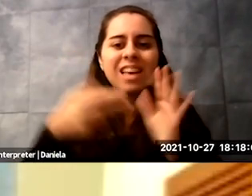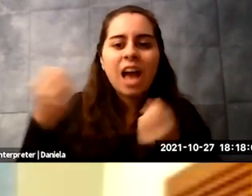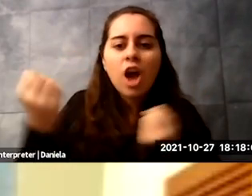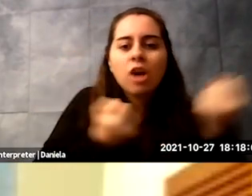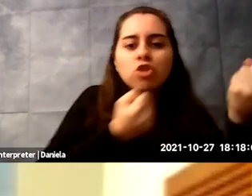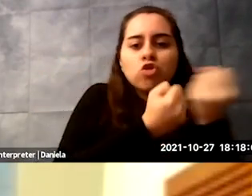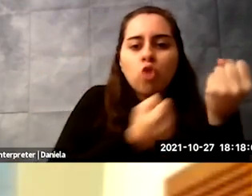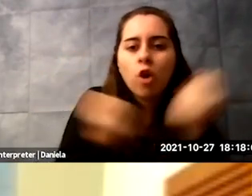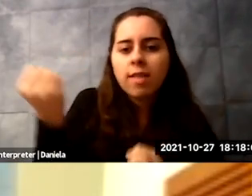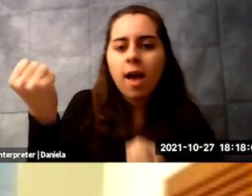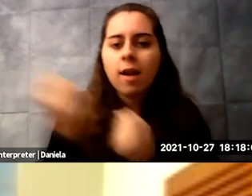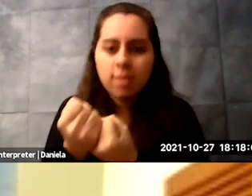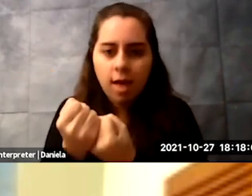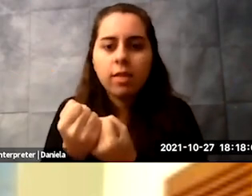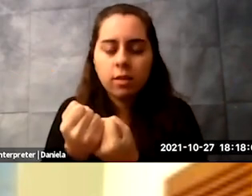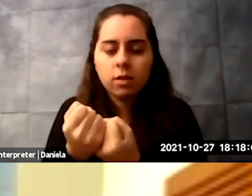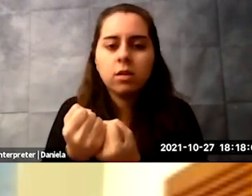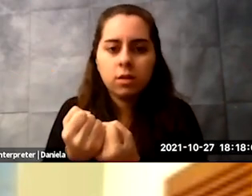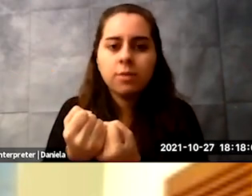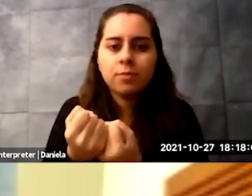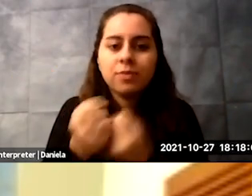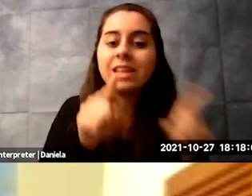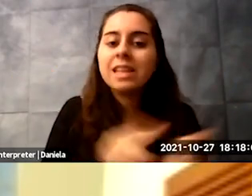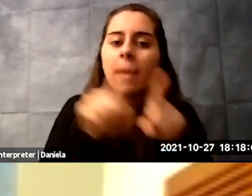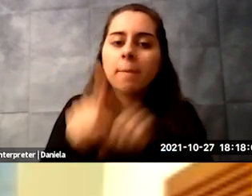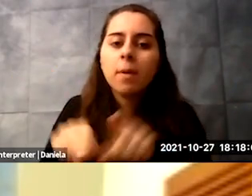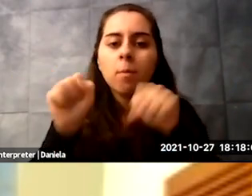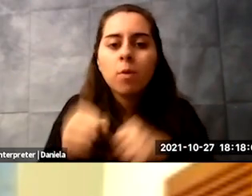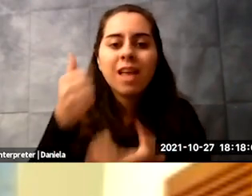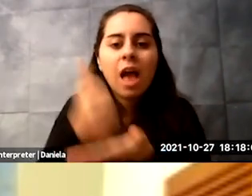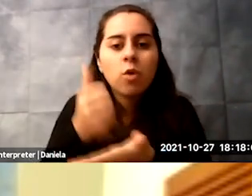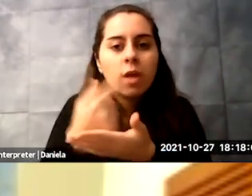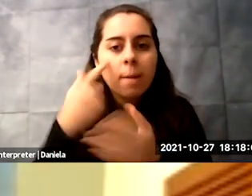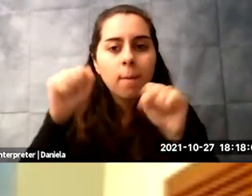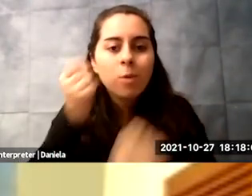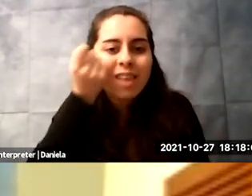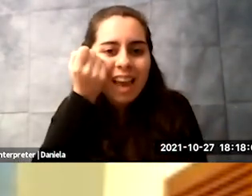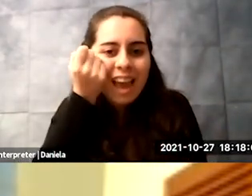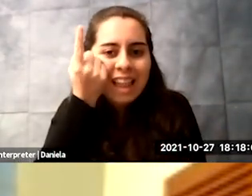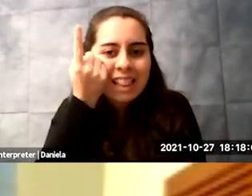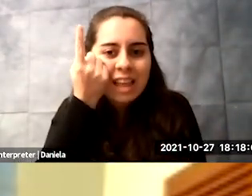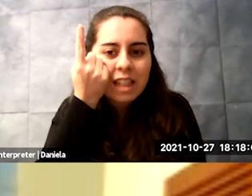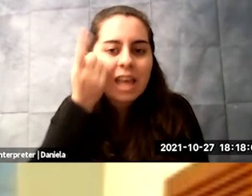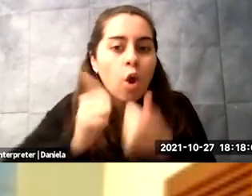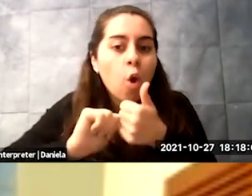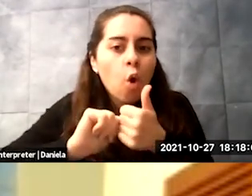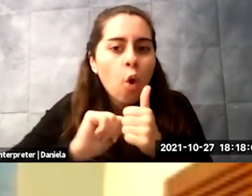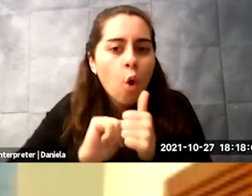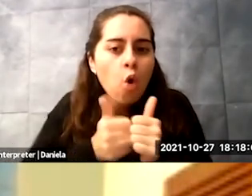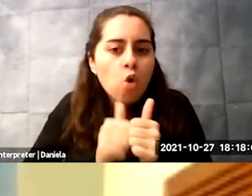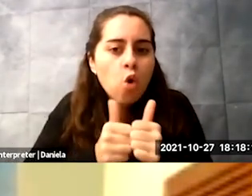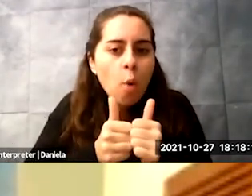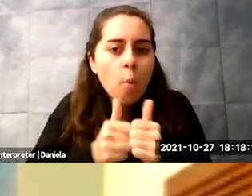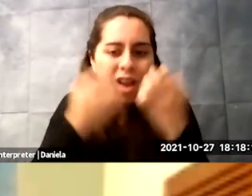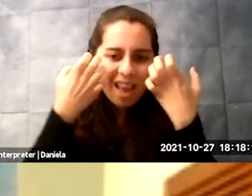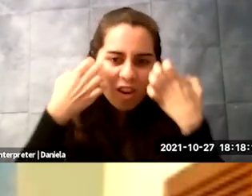States, and will also enhance our understanding of how this effort